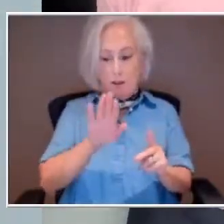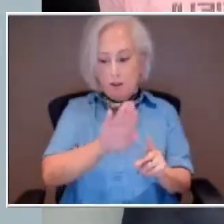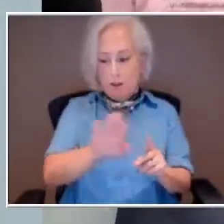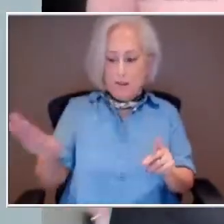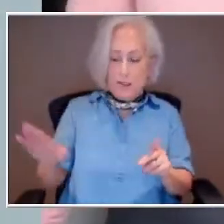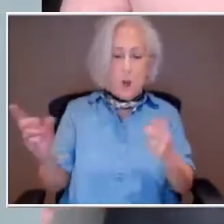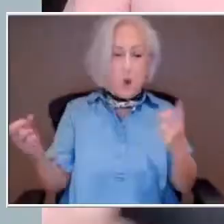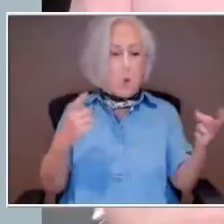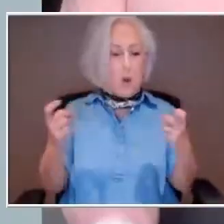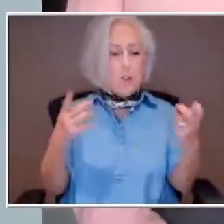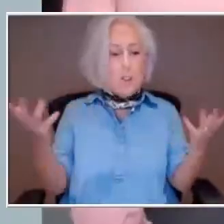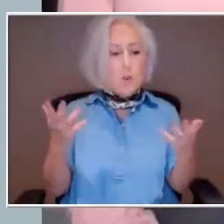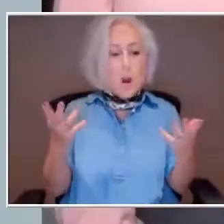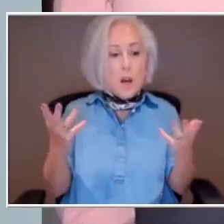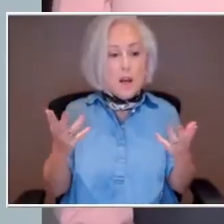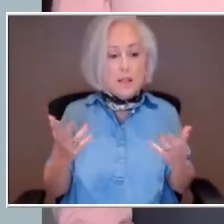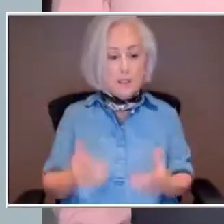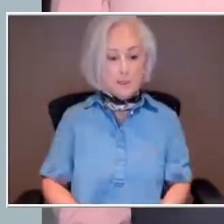getting?